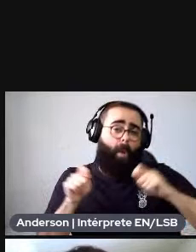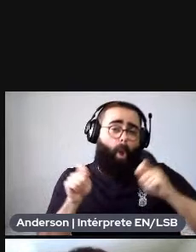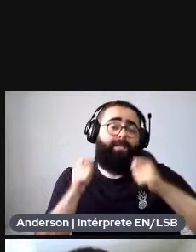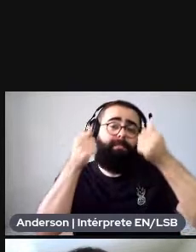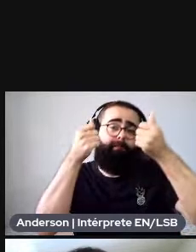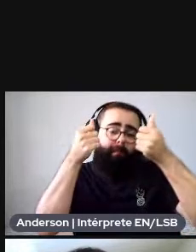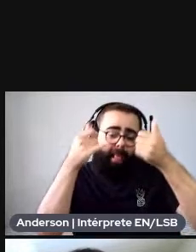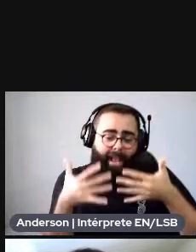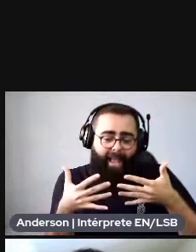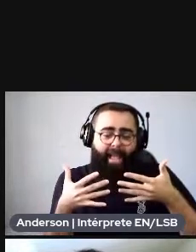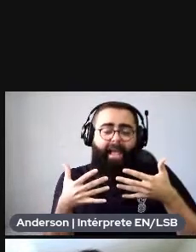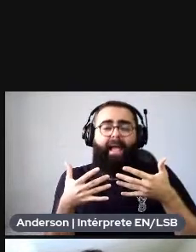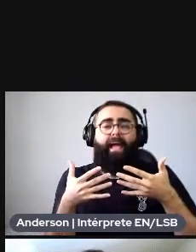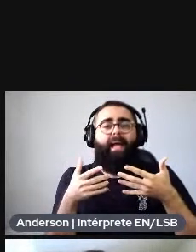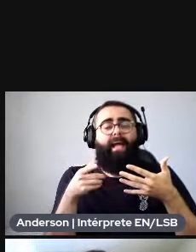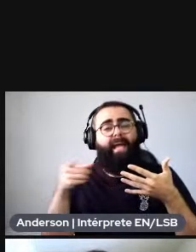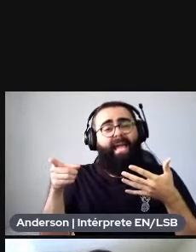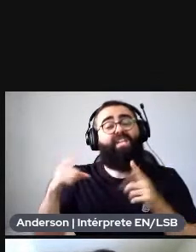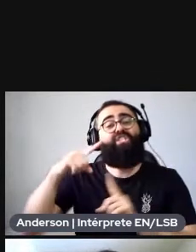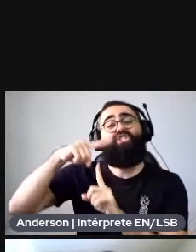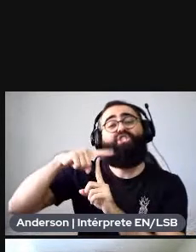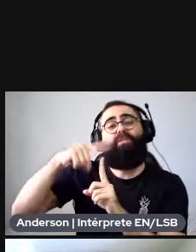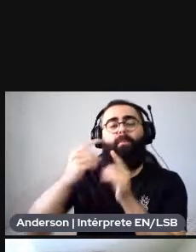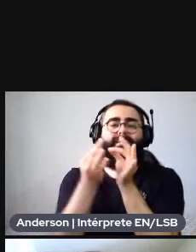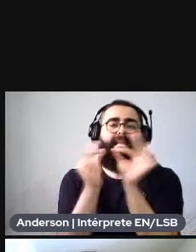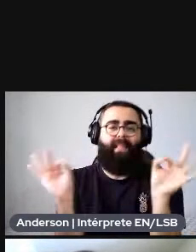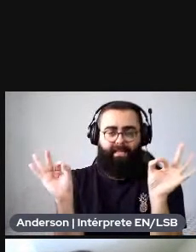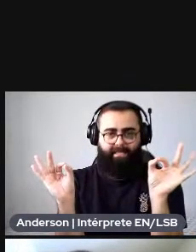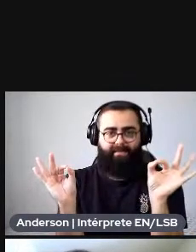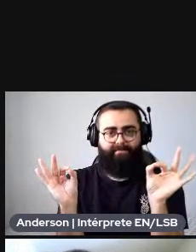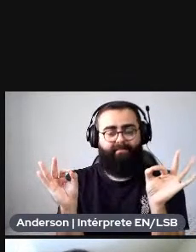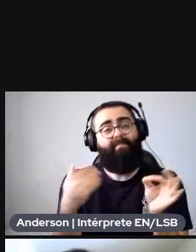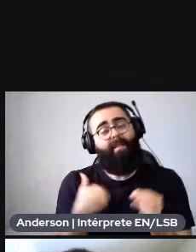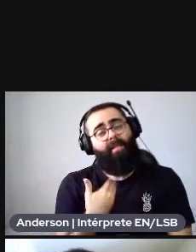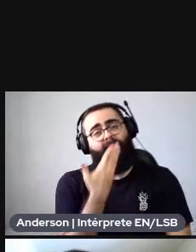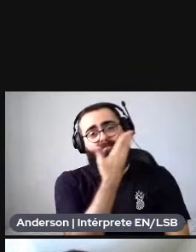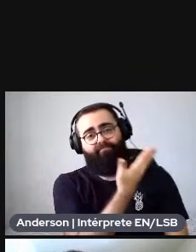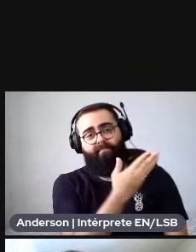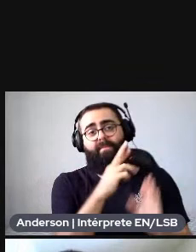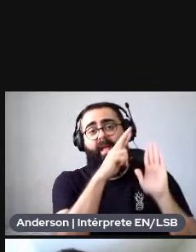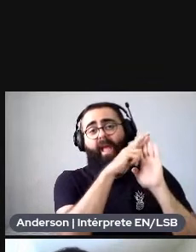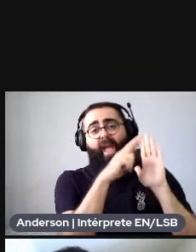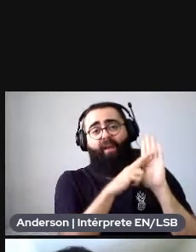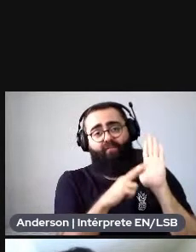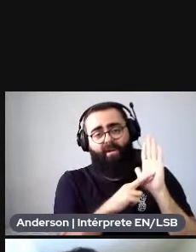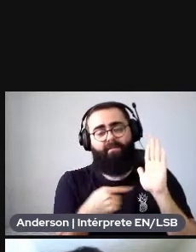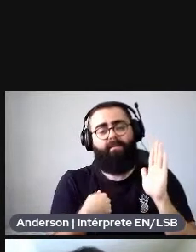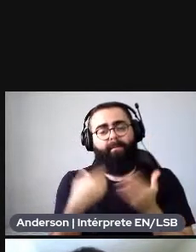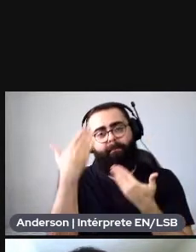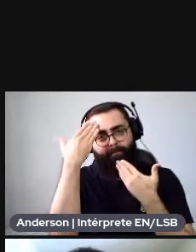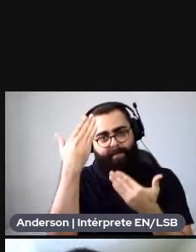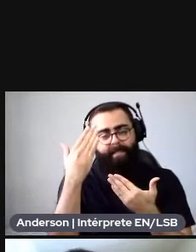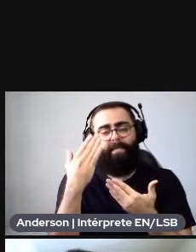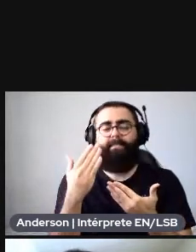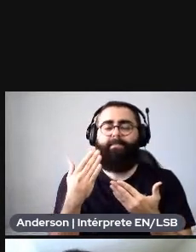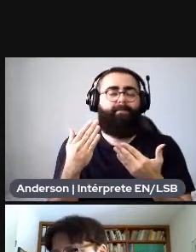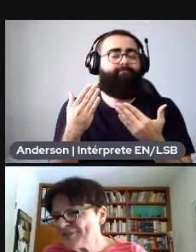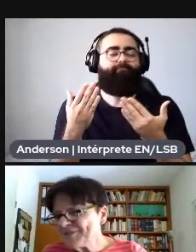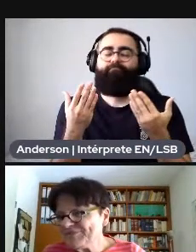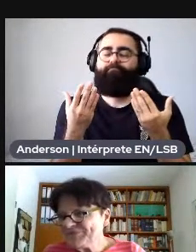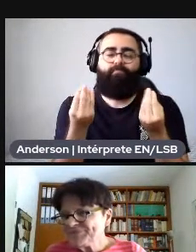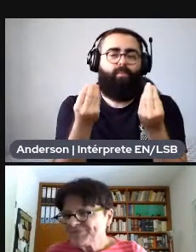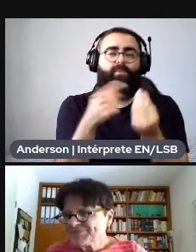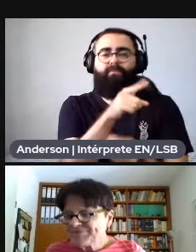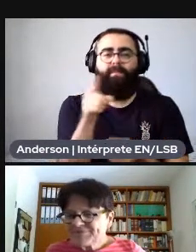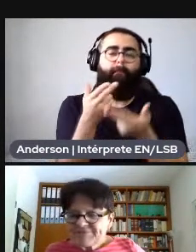this construction type. And here we've got some references, and I thank you very much for your